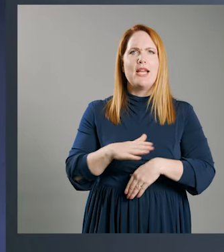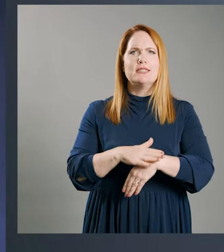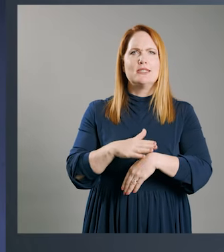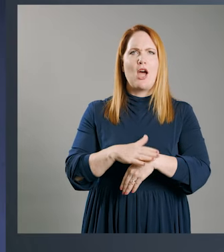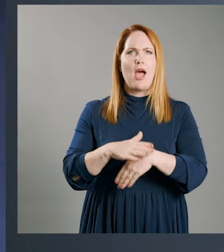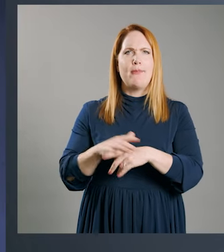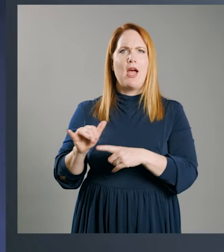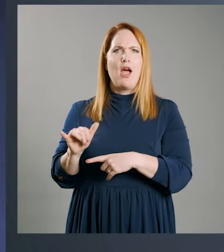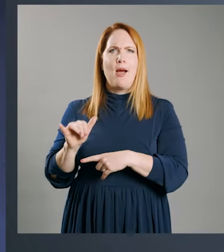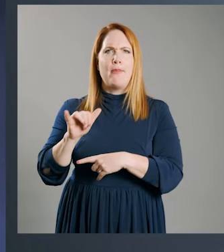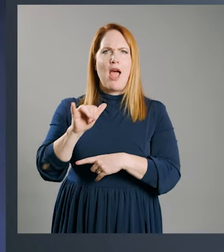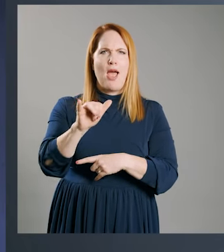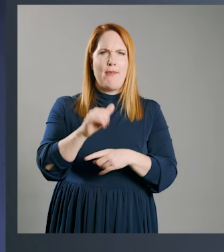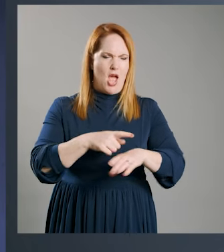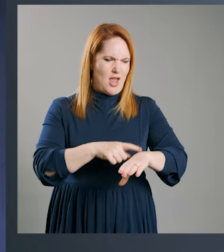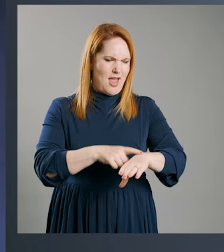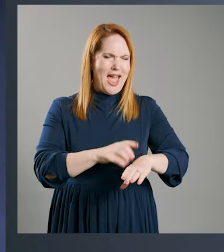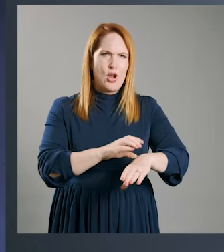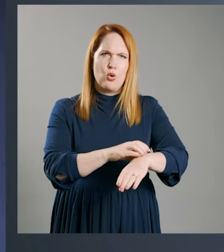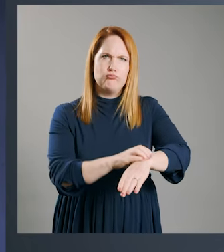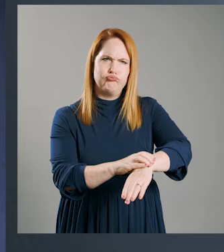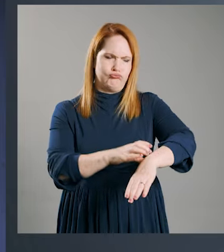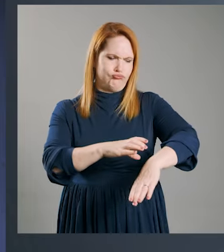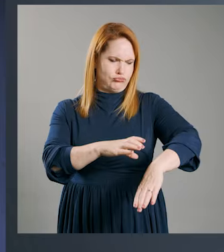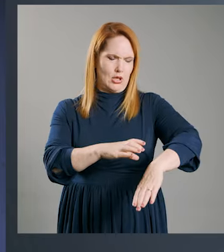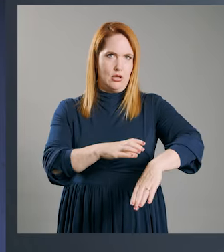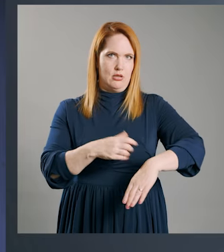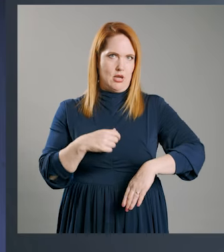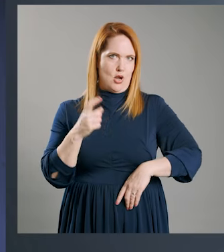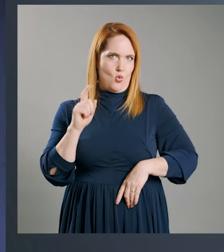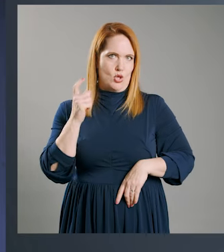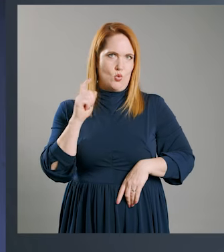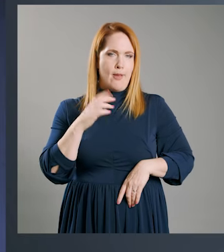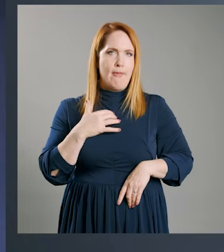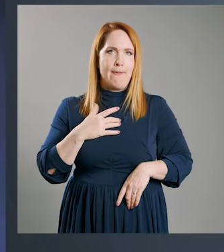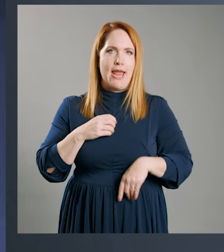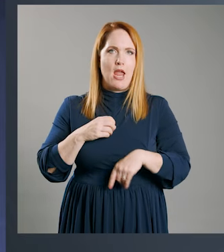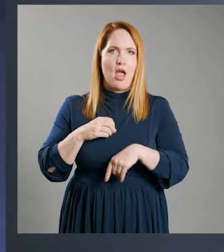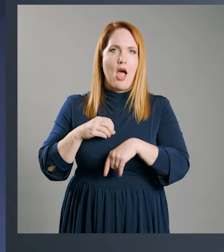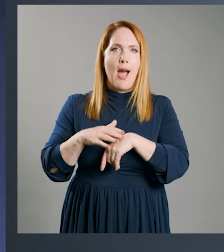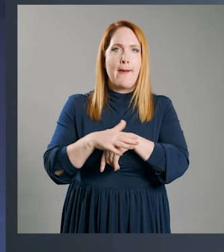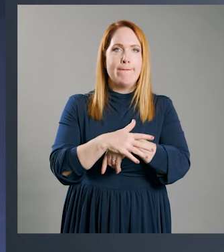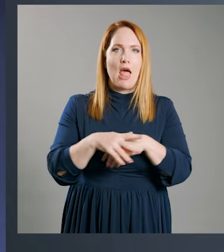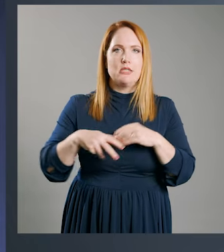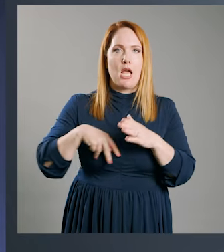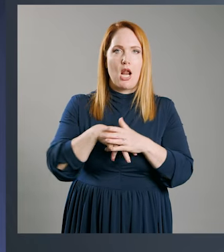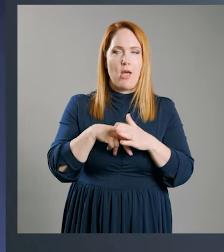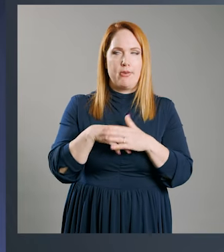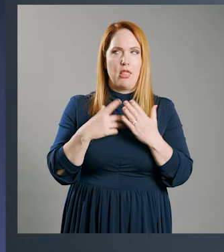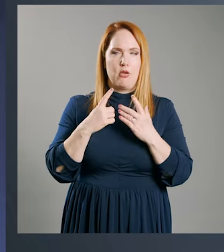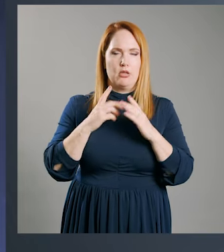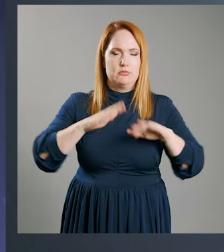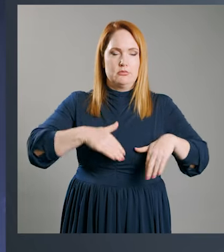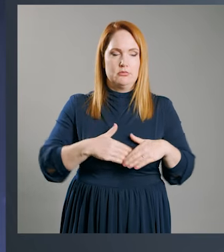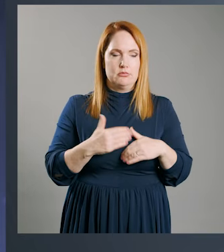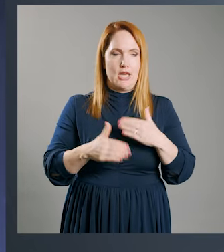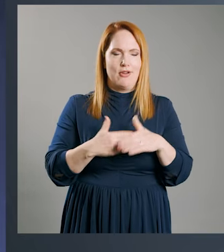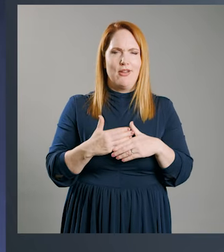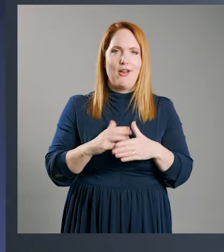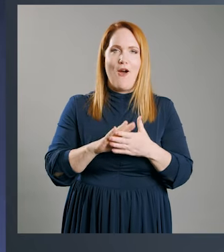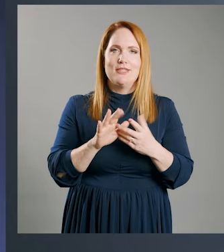like a swollen ankle from the plane that didn't go down. I actually was slightly worried, low-key, that it was a DVT, but I felt to keep on